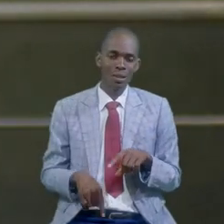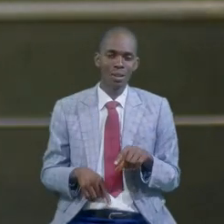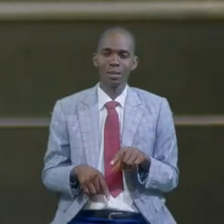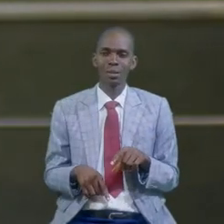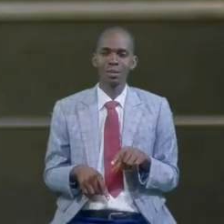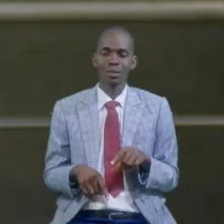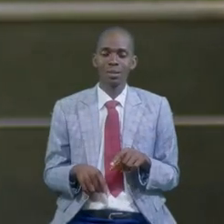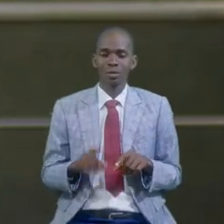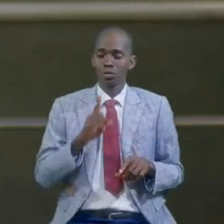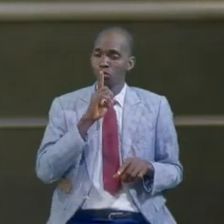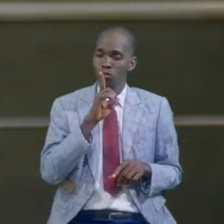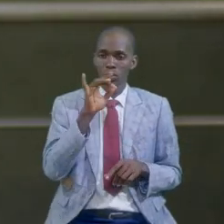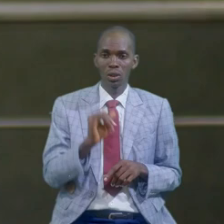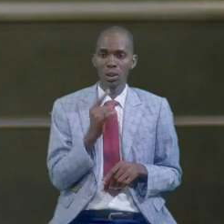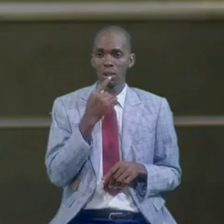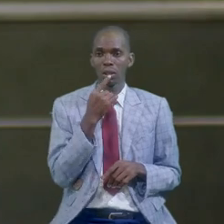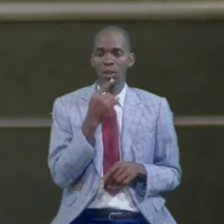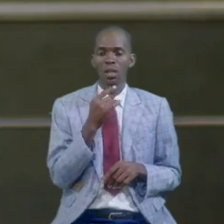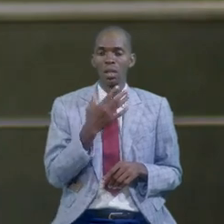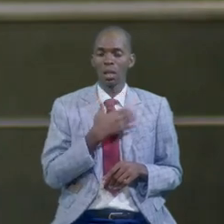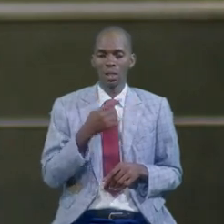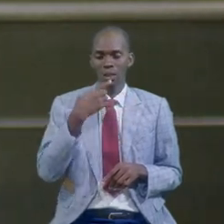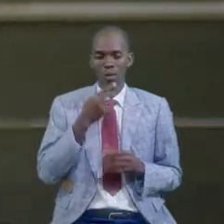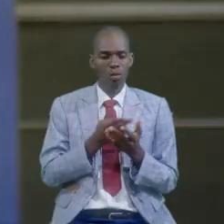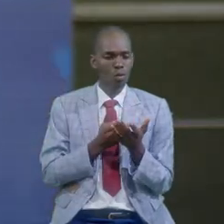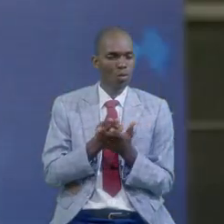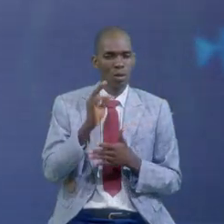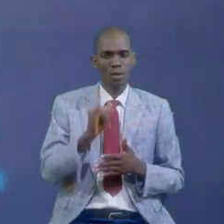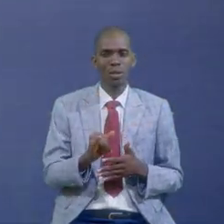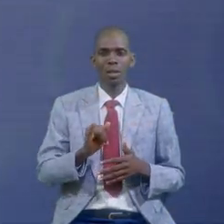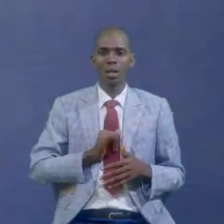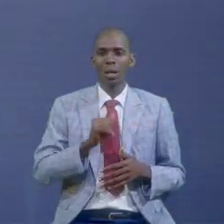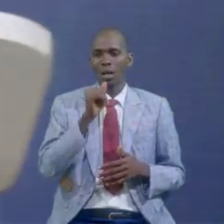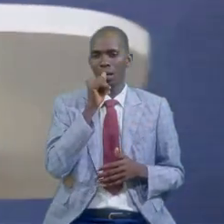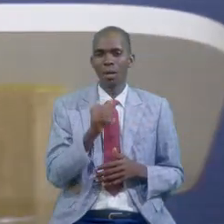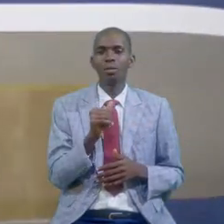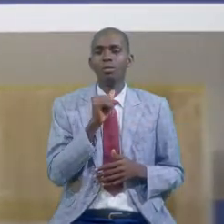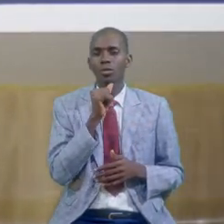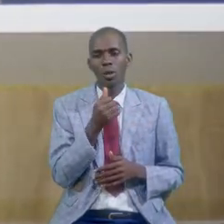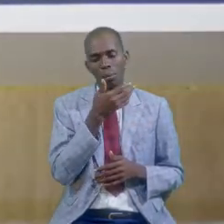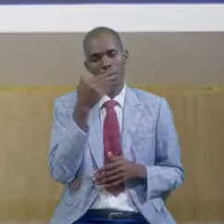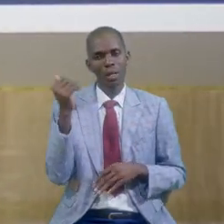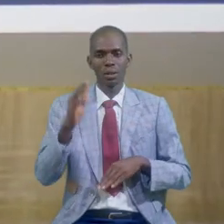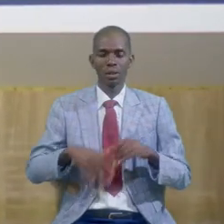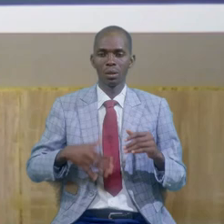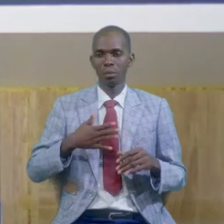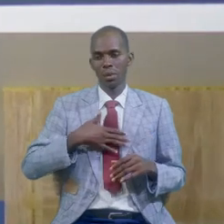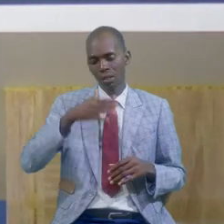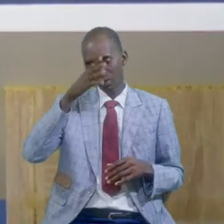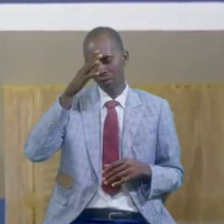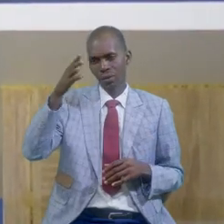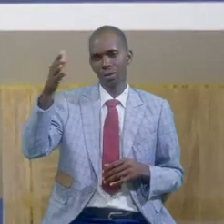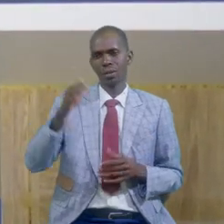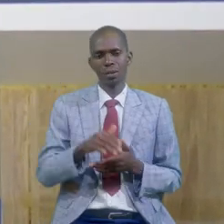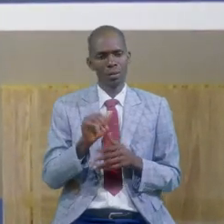sincerely say and honestly say, I am not better than my father. Everybody will